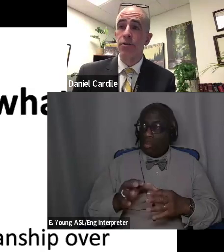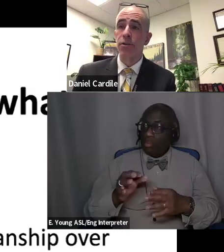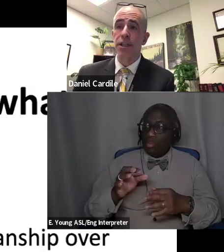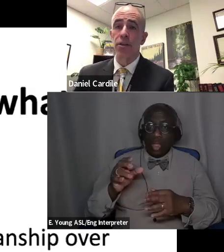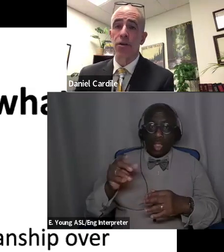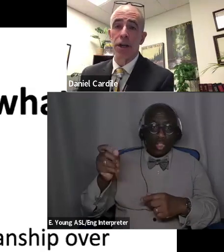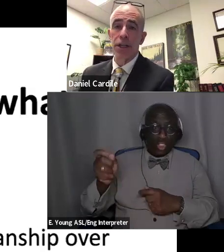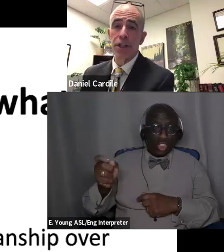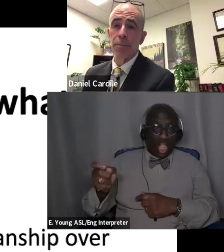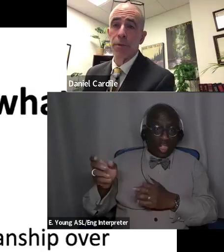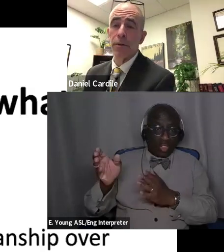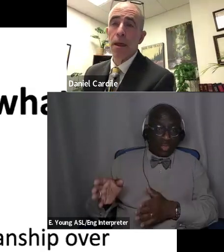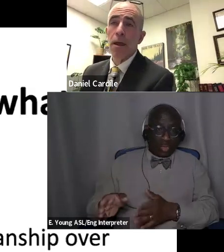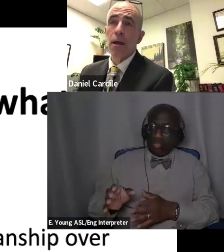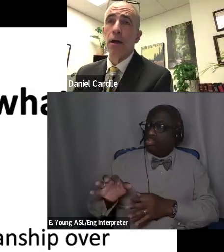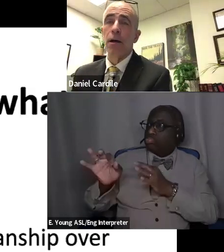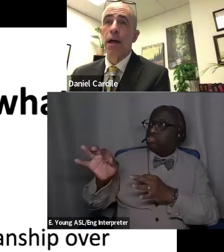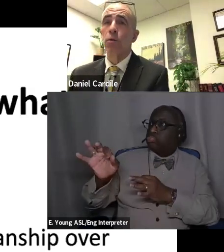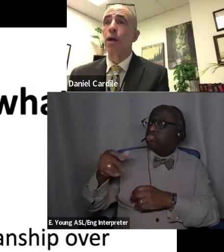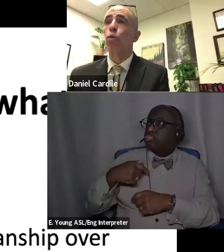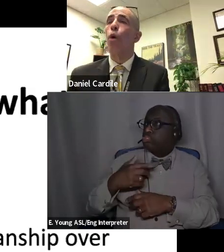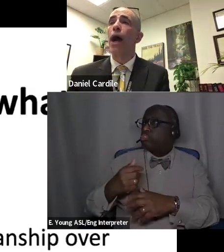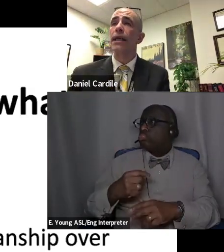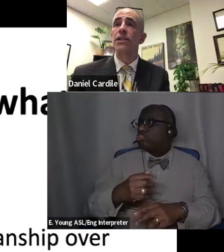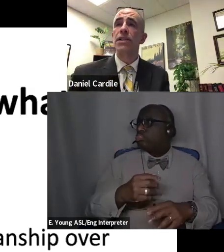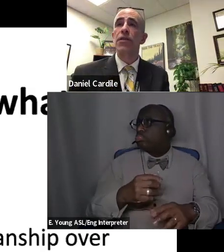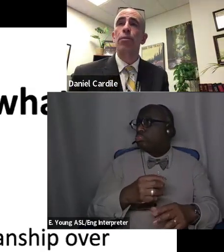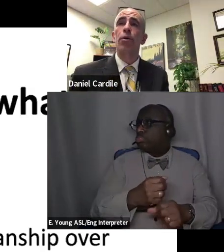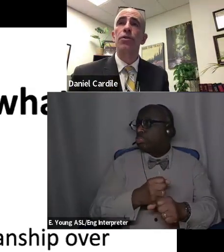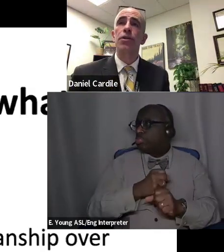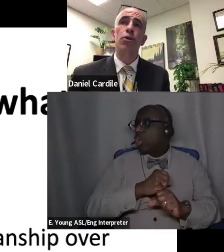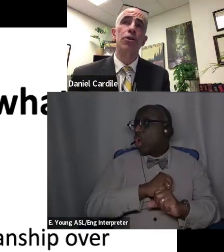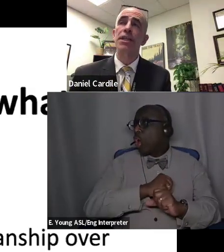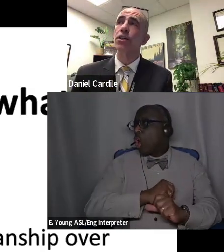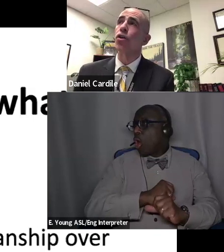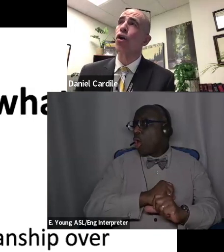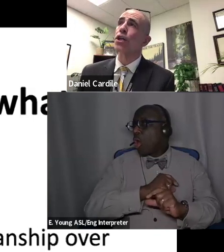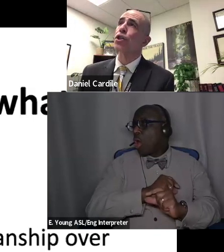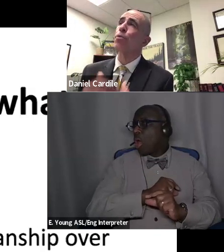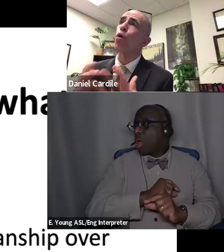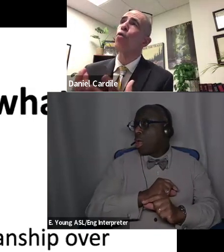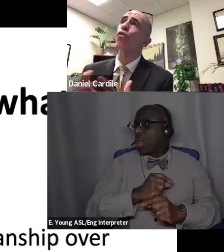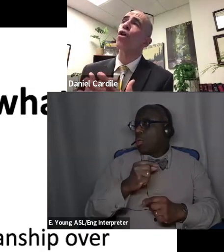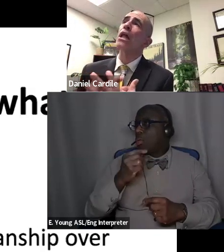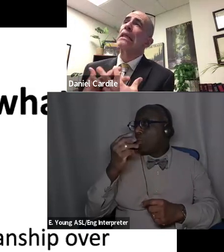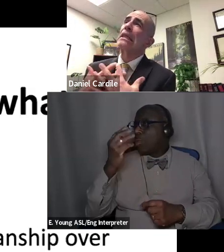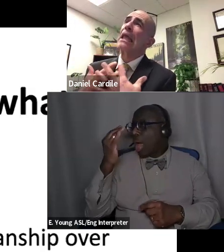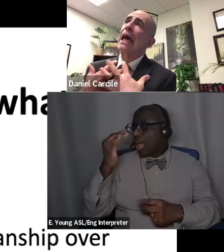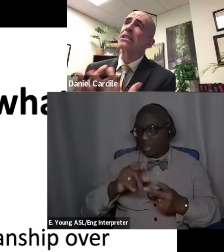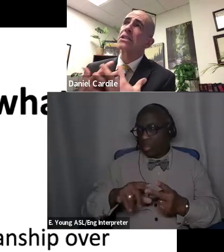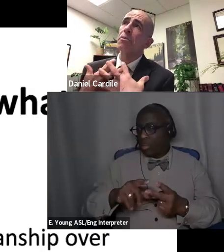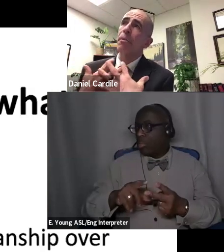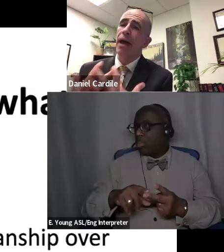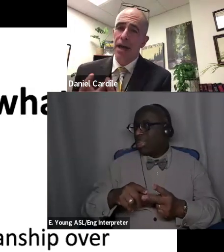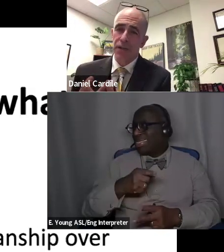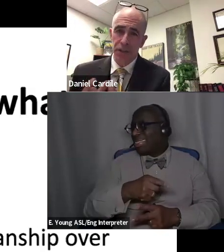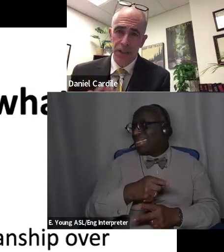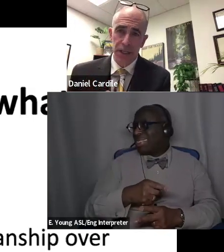it is you're seeking guardianship, and why it is that the person you're seeking guardianship over